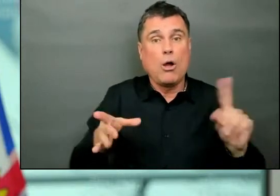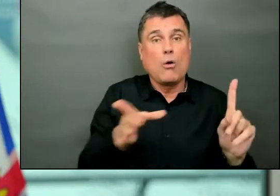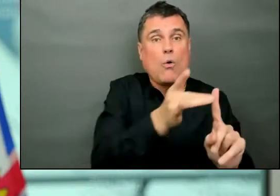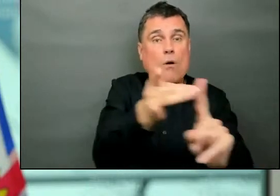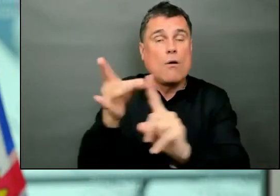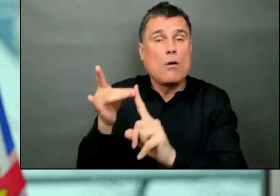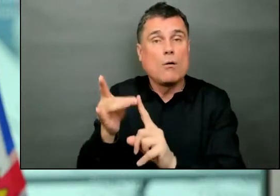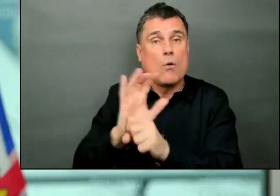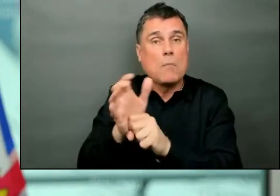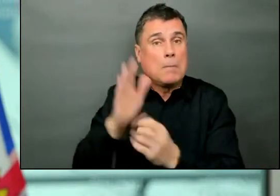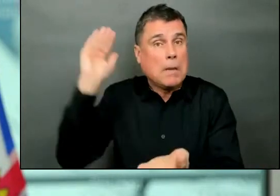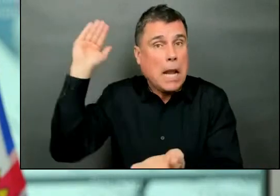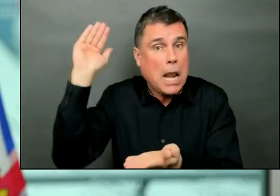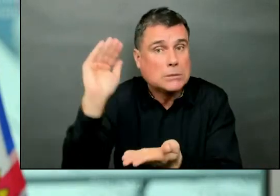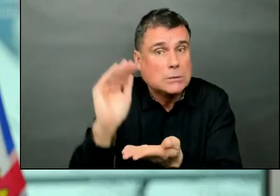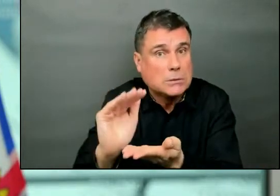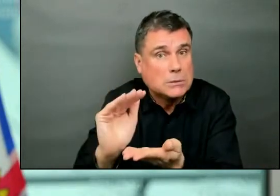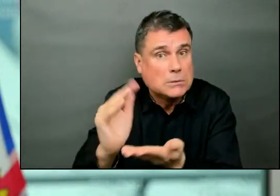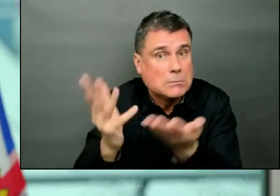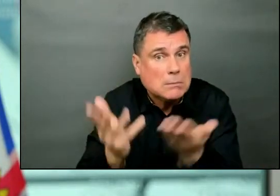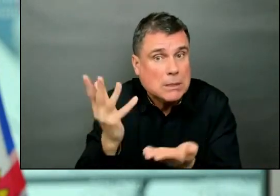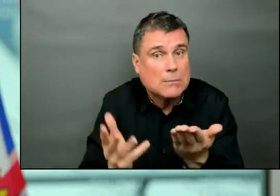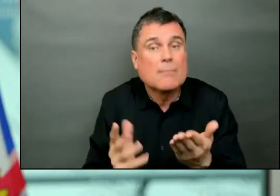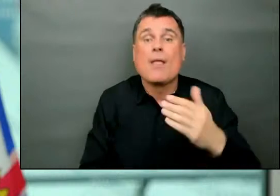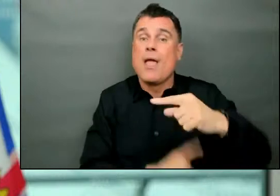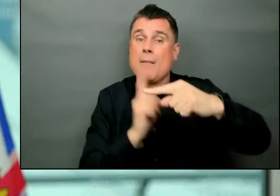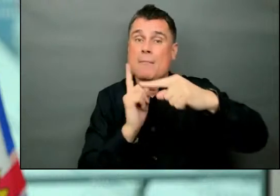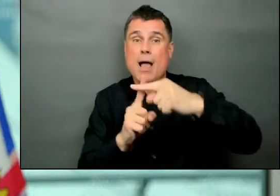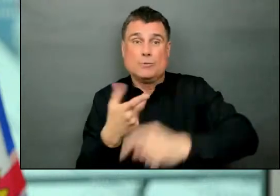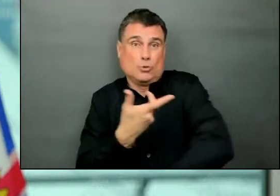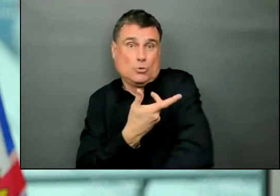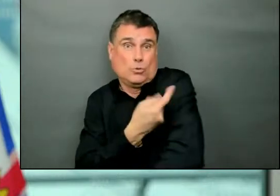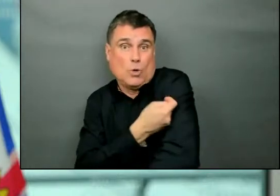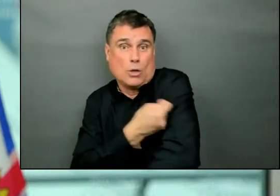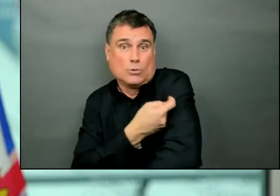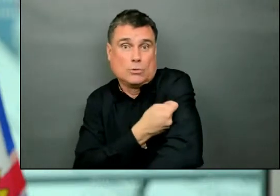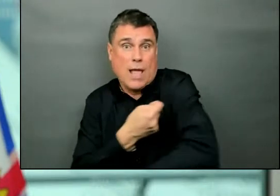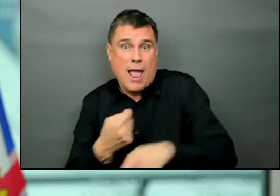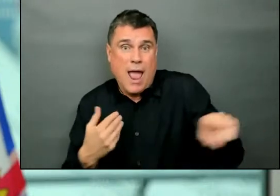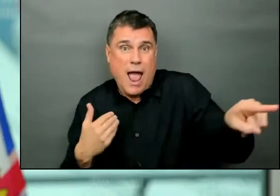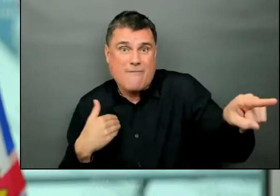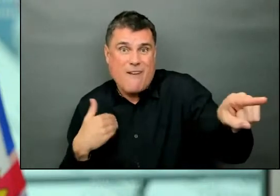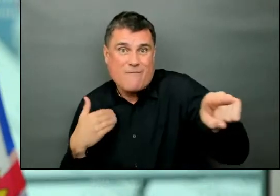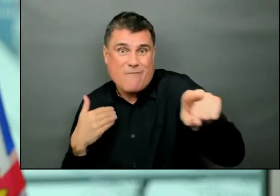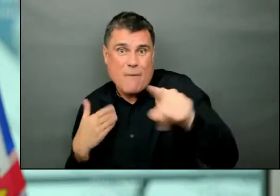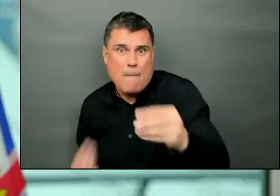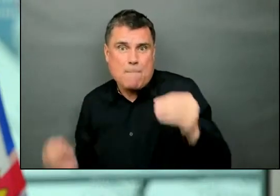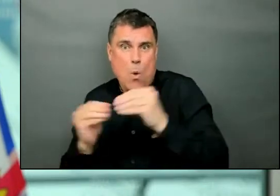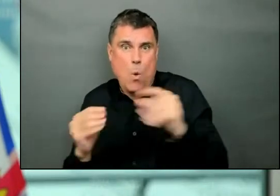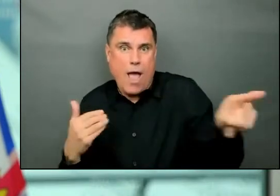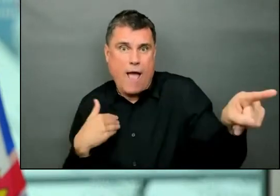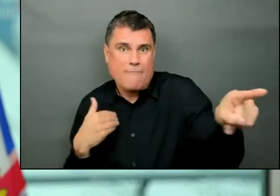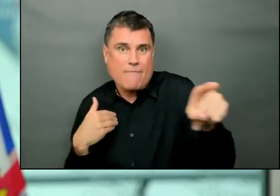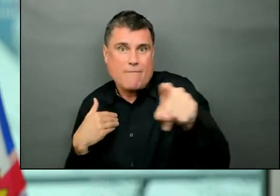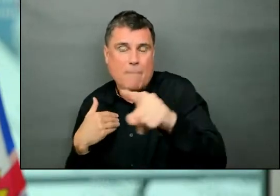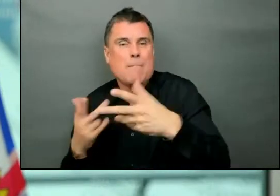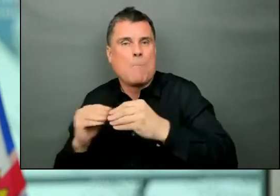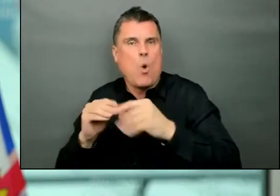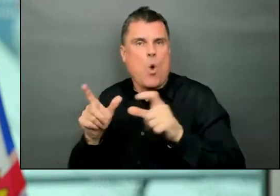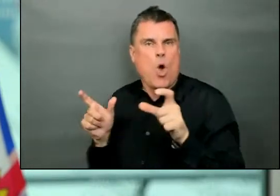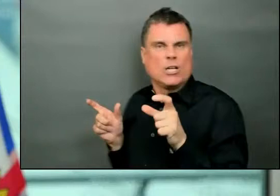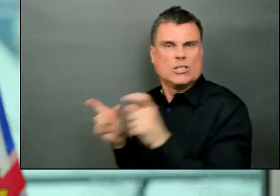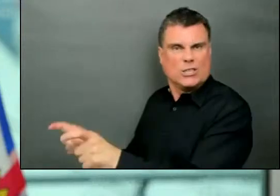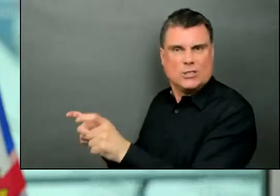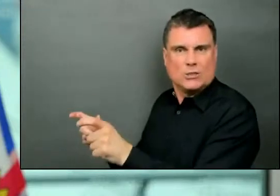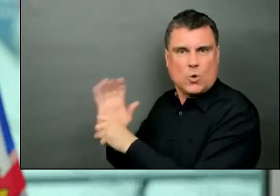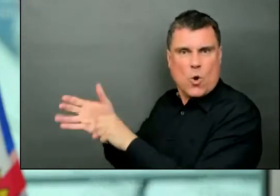on track so we can protect those who are most at risk of getting severe illness. So it's lots of things, but really what I'm looking at